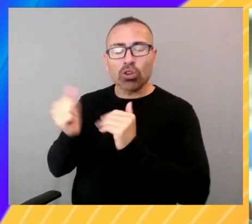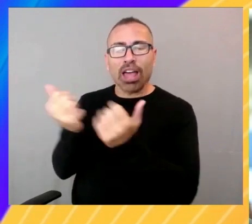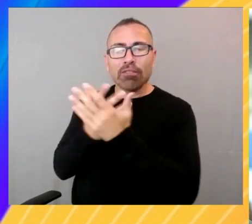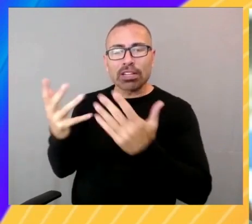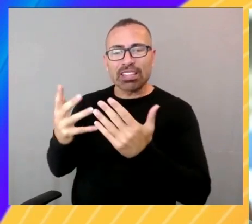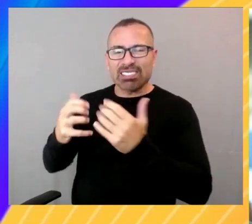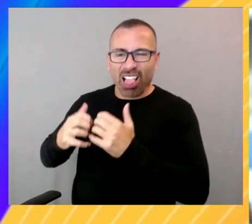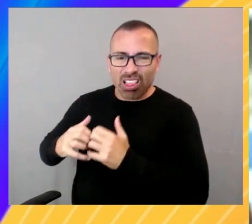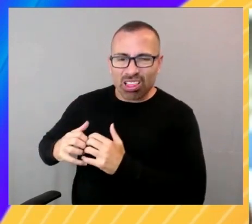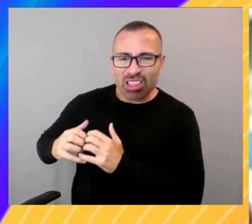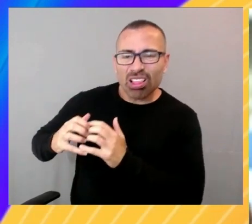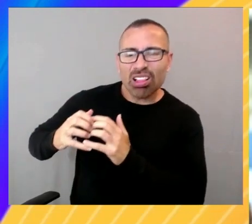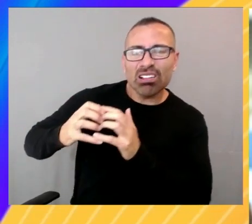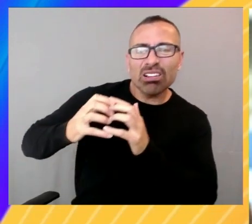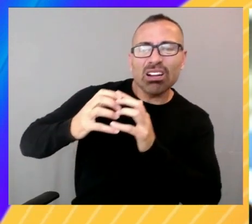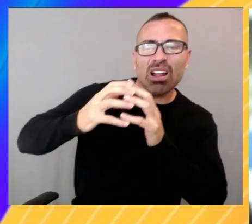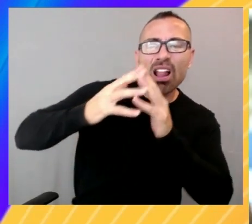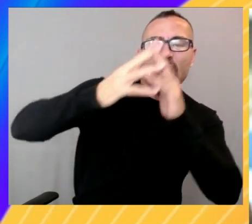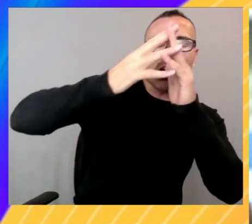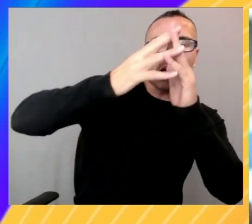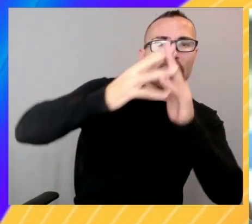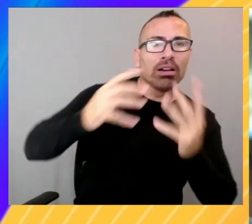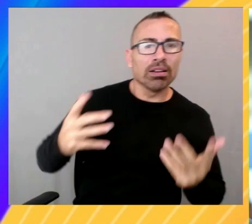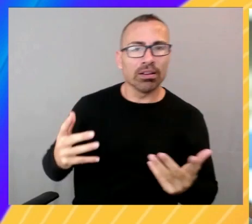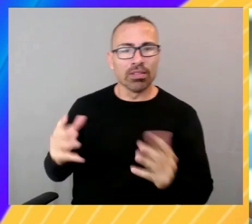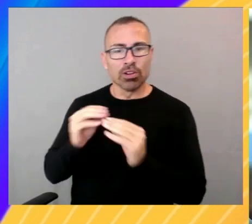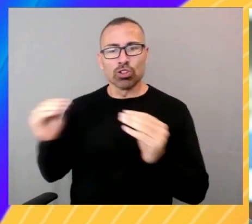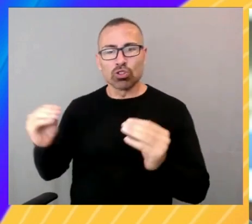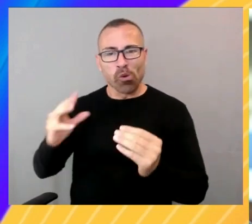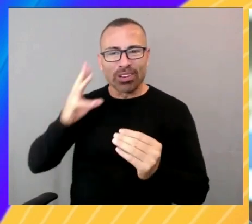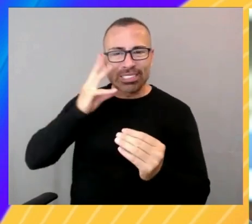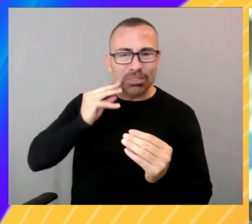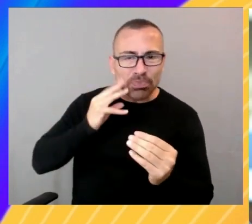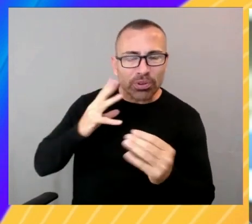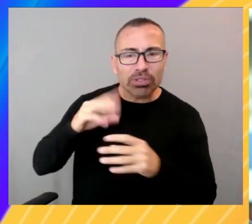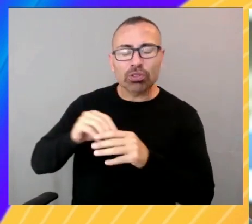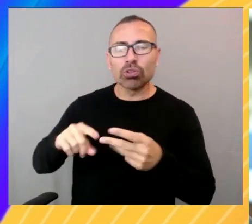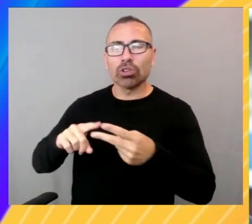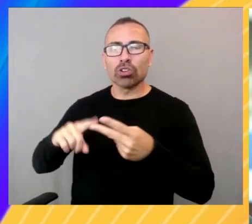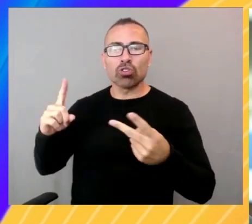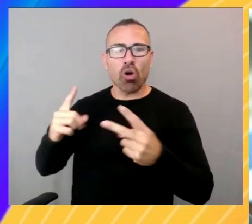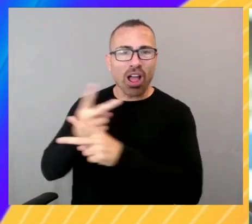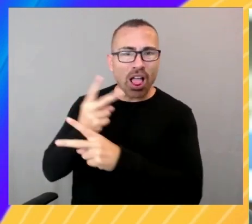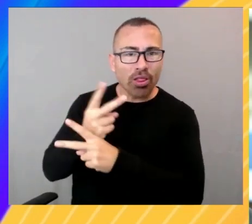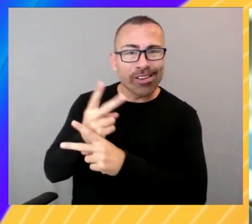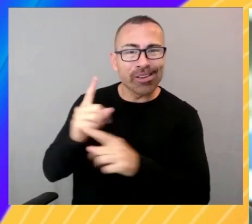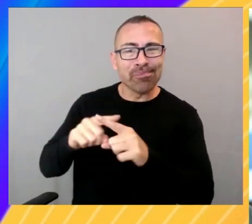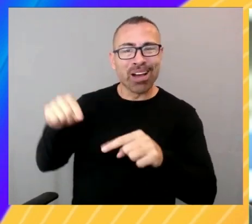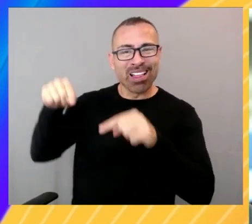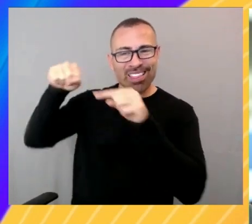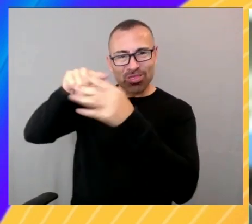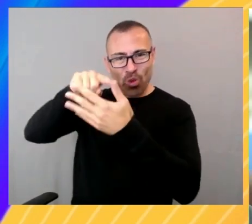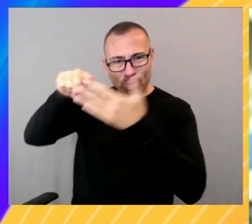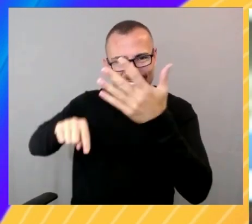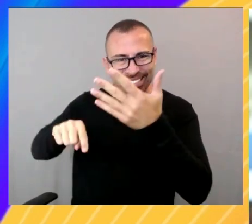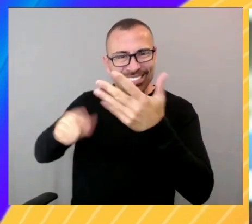experience. That experience gets baked back into tools, services, and offerings in the AWS cloud. And even some of, I'd say,